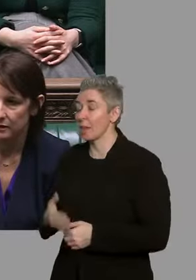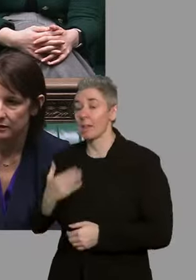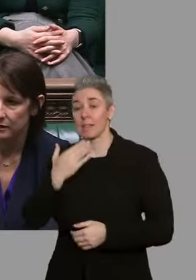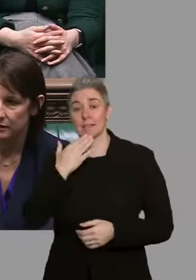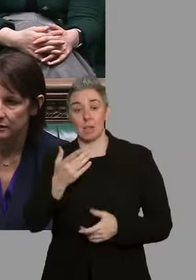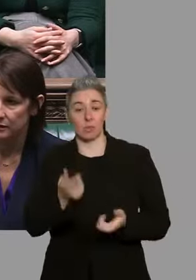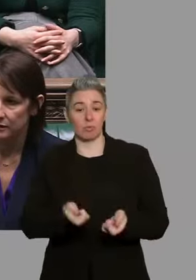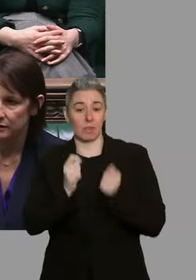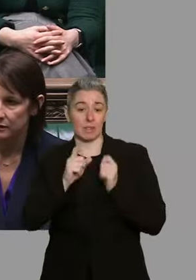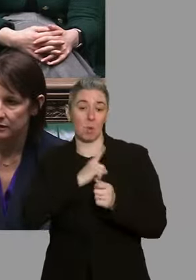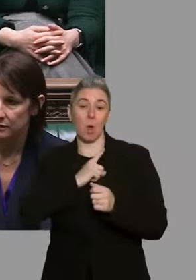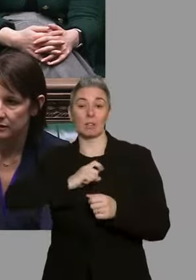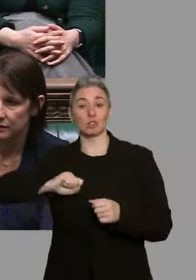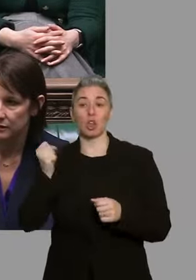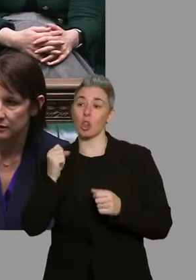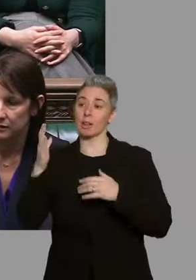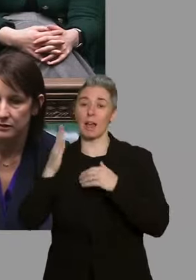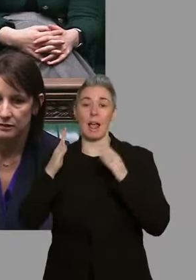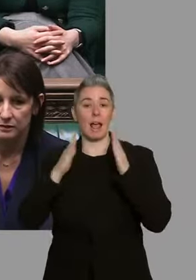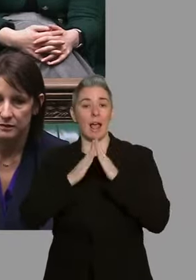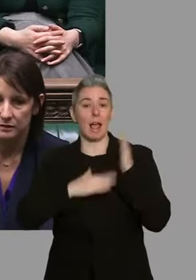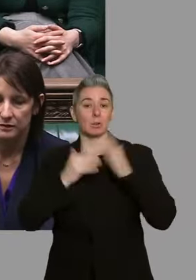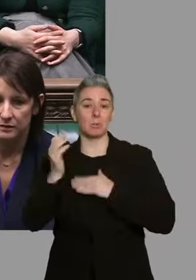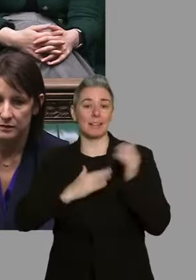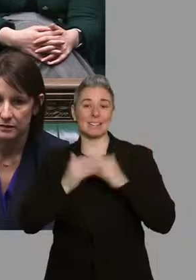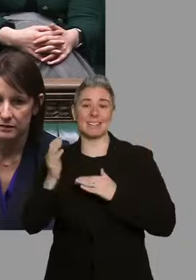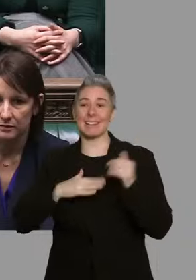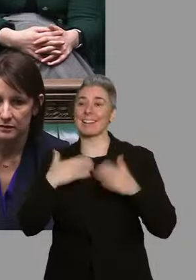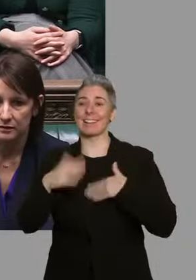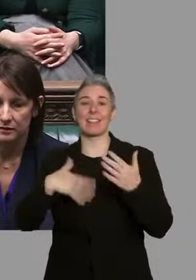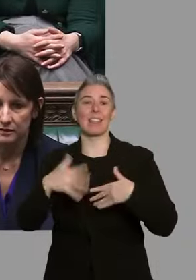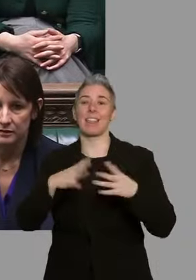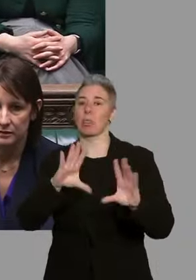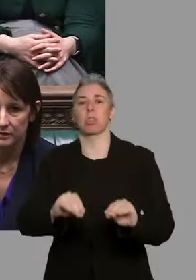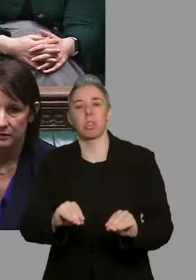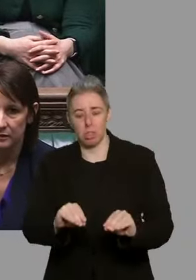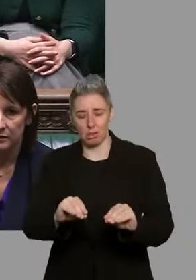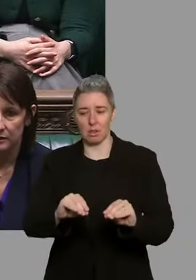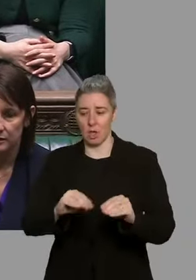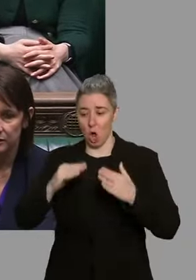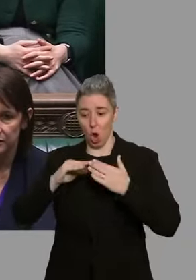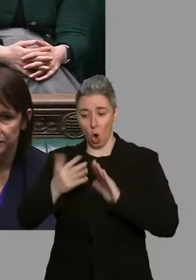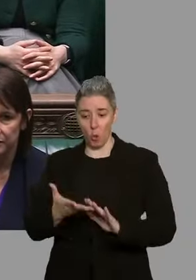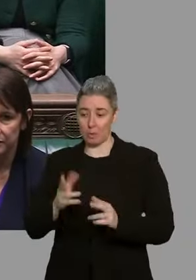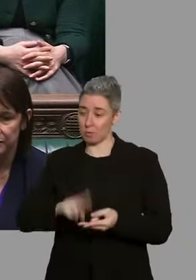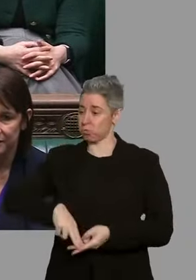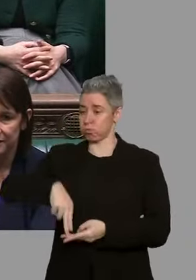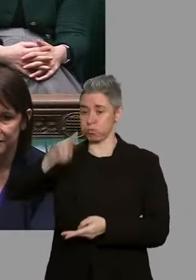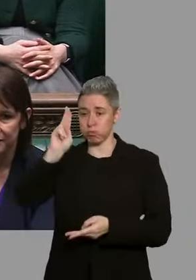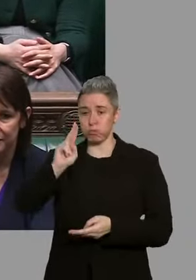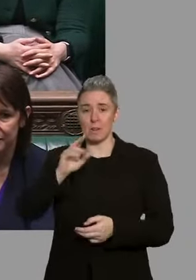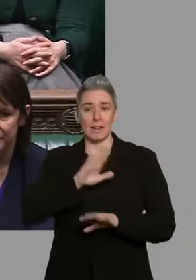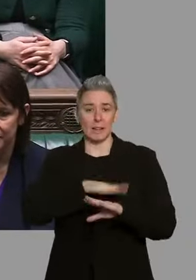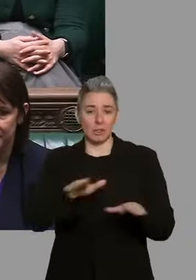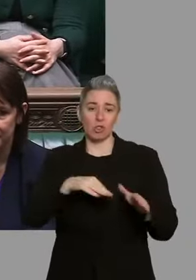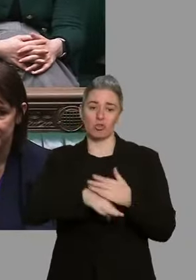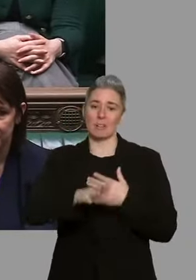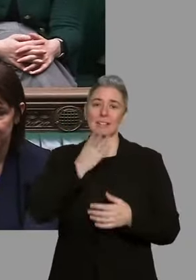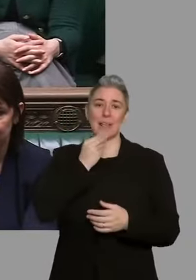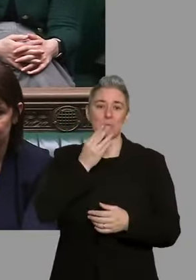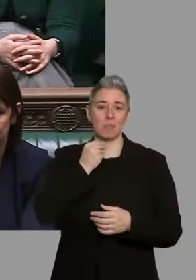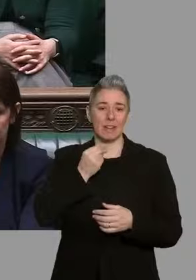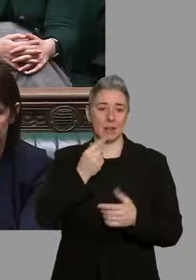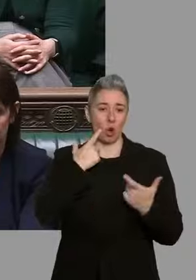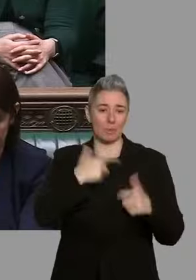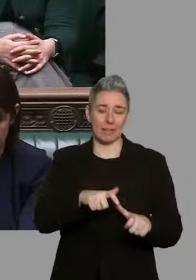Homelessness is at record numbers. Children in temporary accommodation, record numbers. and that this budget was the biggest settlement for